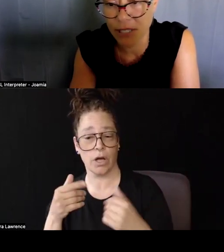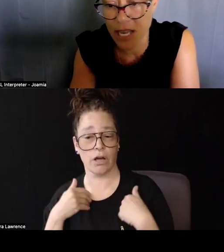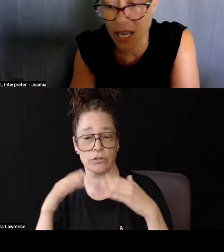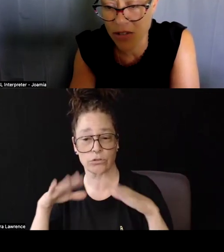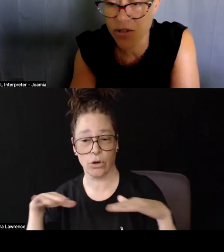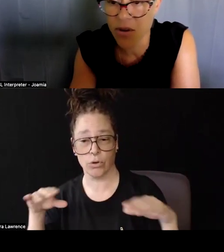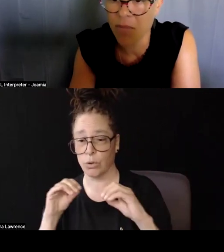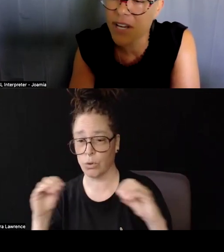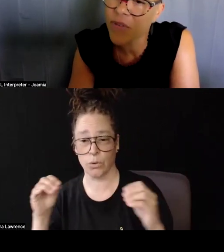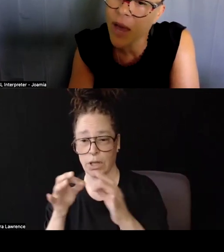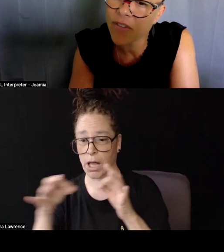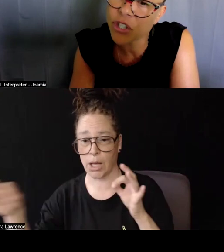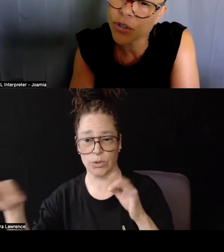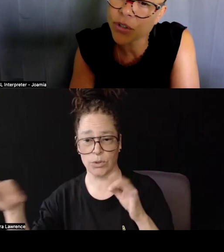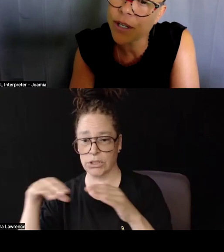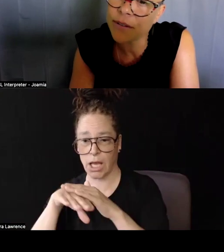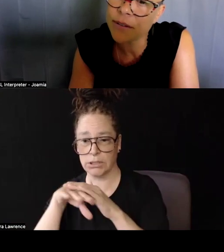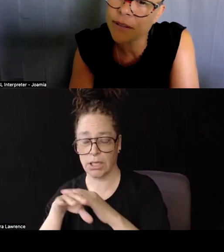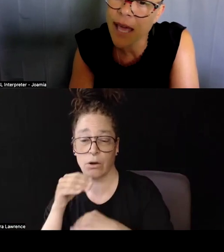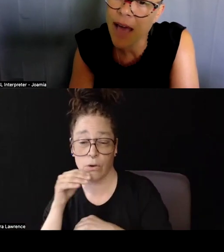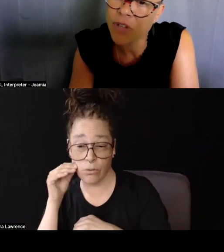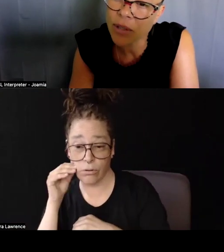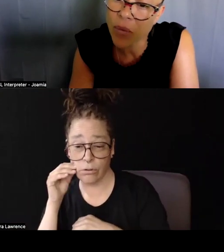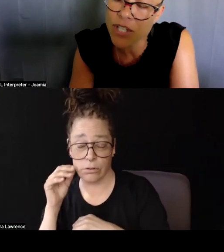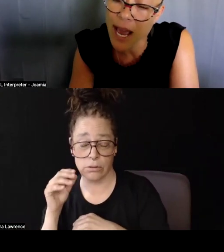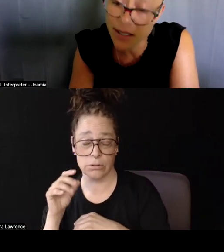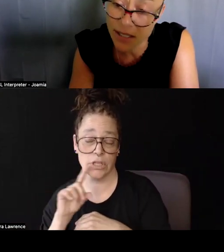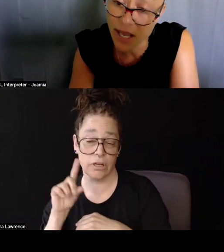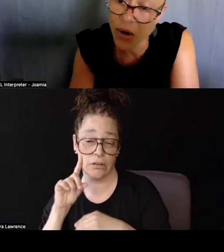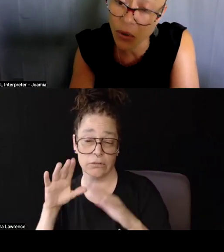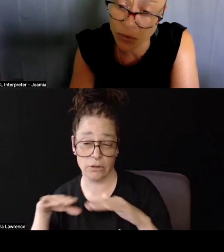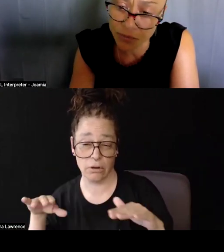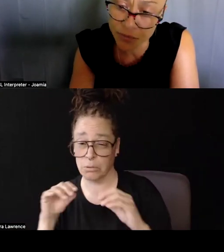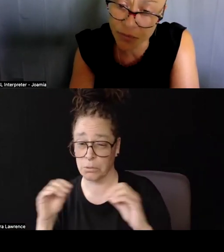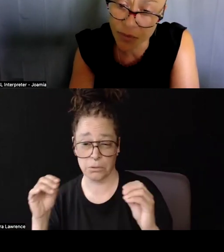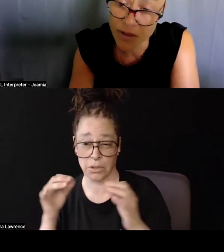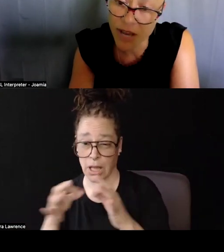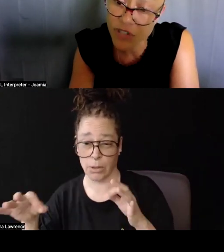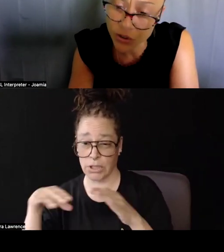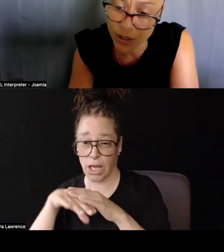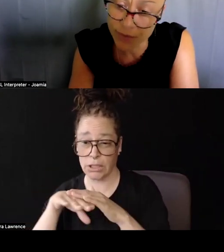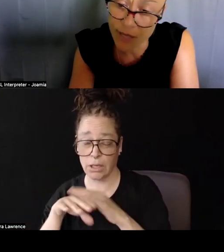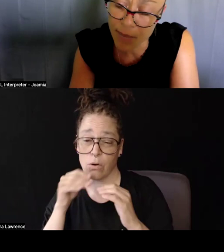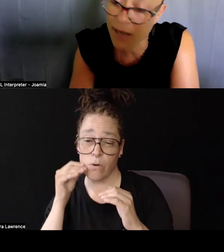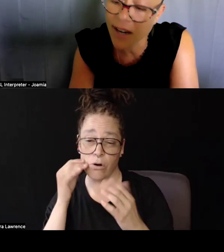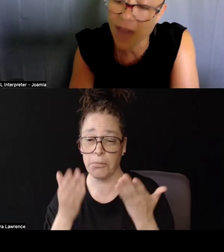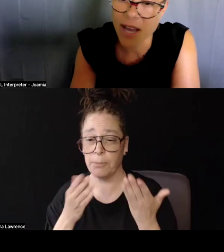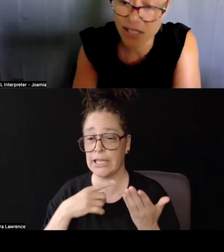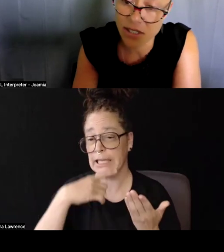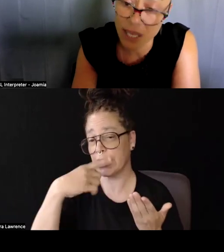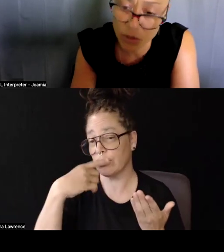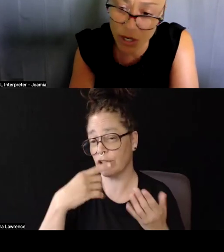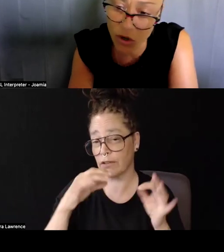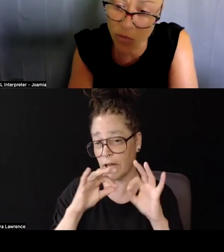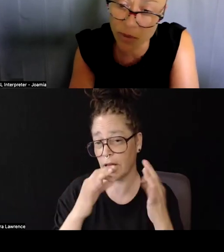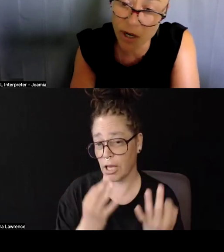as police, but if you have children that have no language access at home, deaf children that may not have access